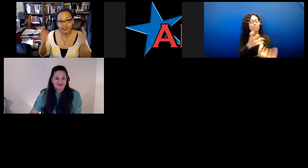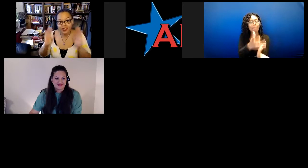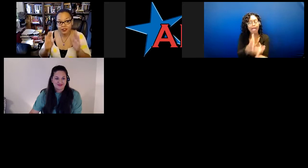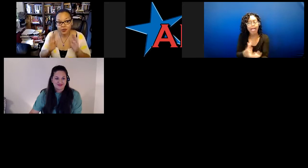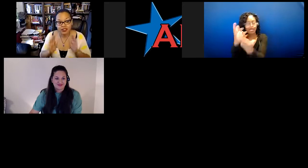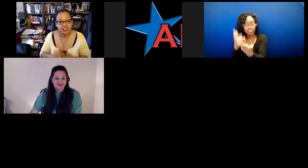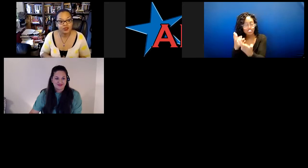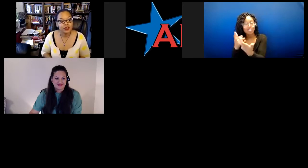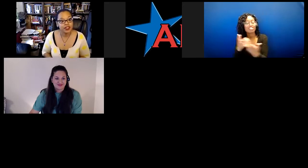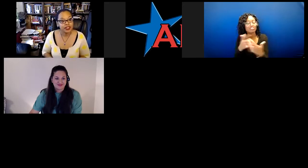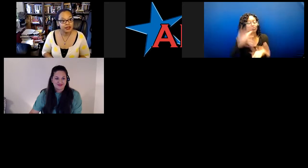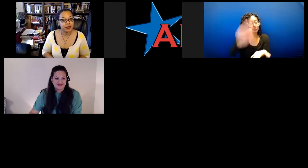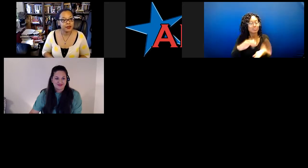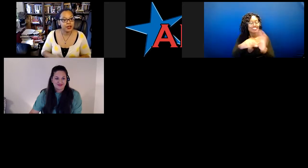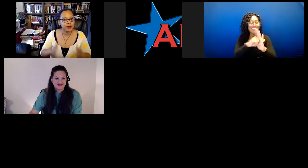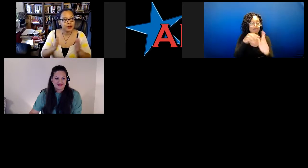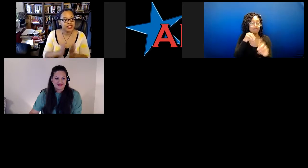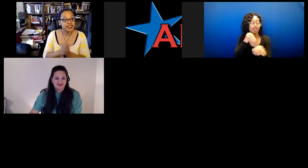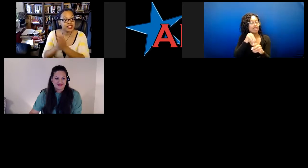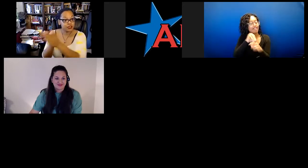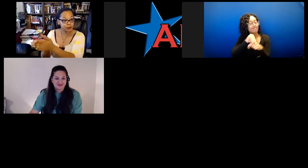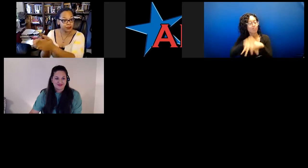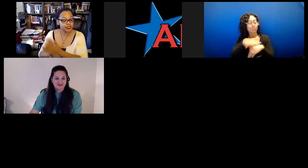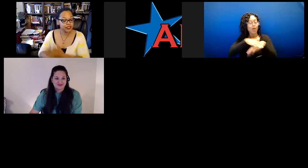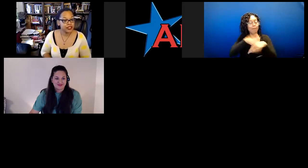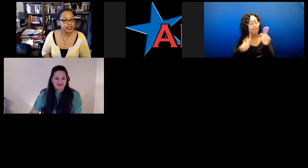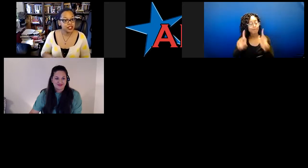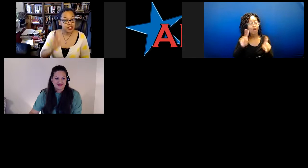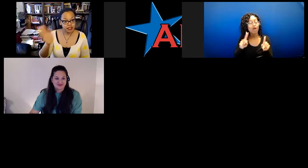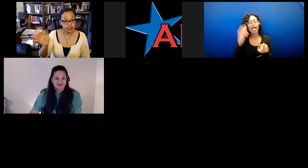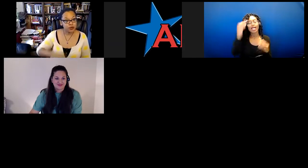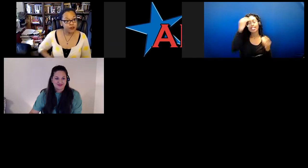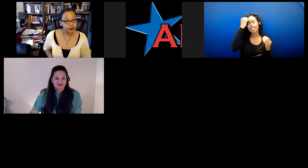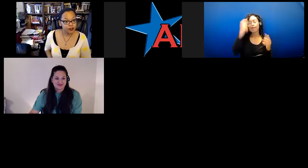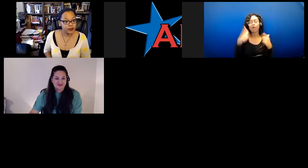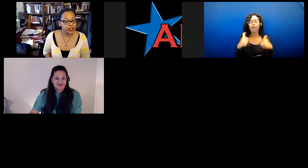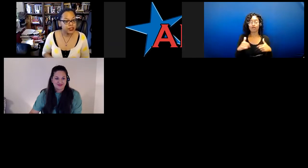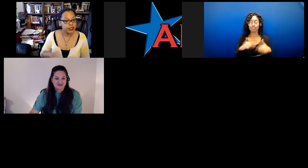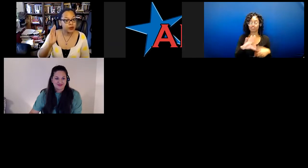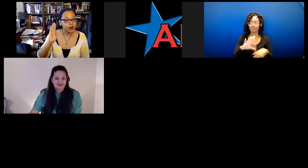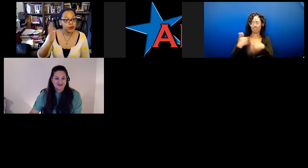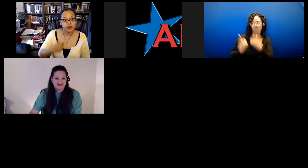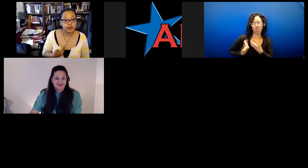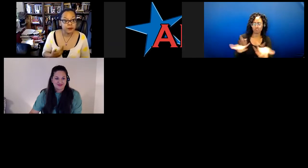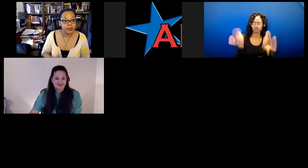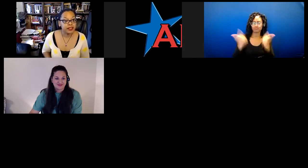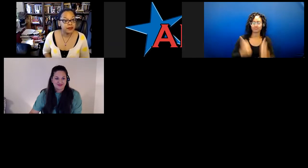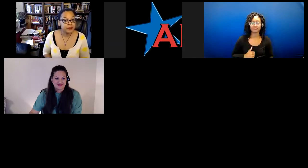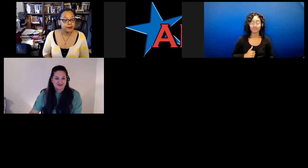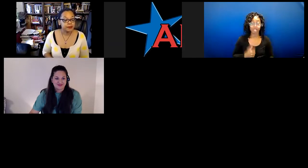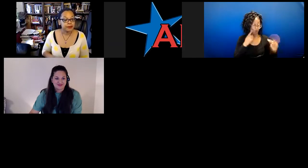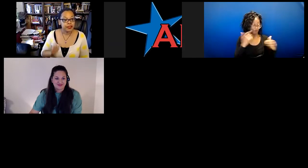to the individualization we were talking about, where we then say to the person, it's your fault. It works for